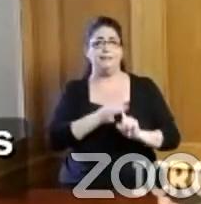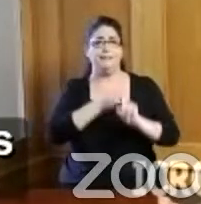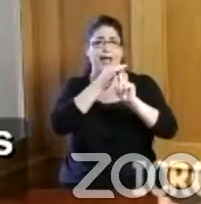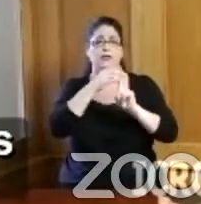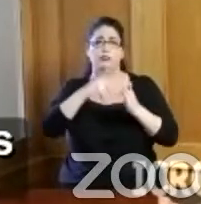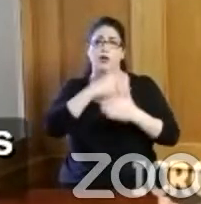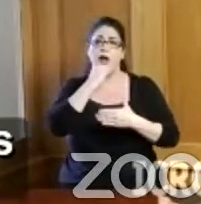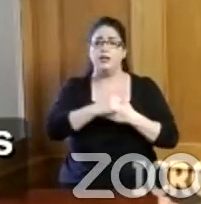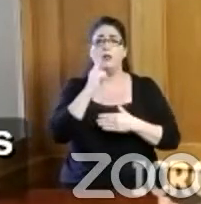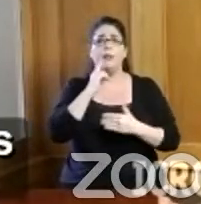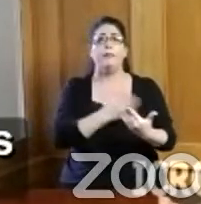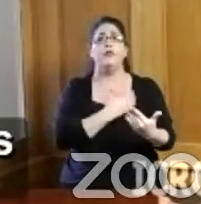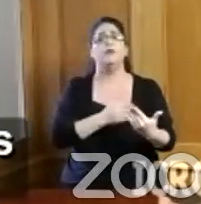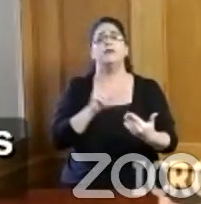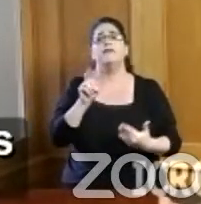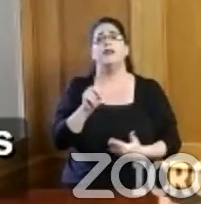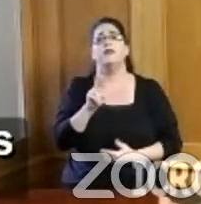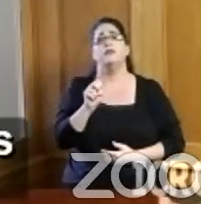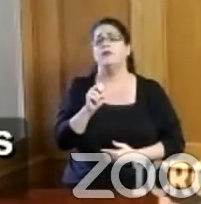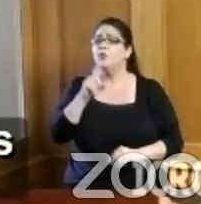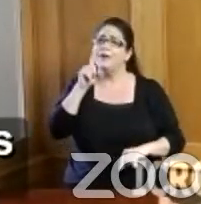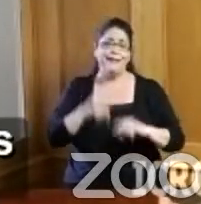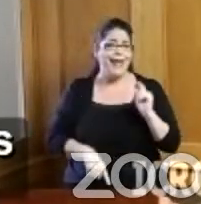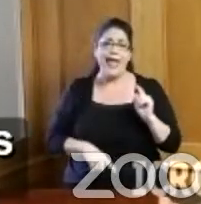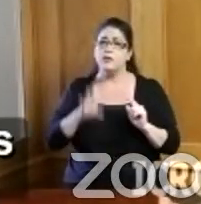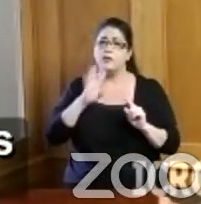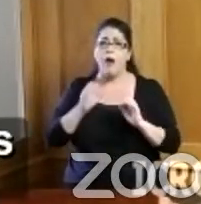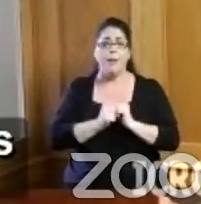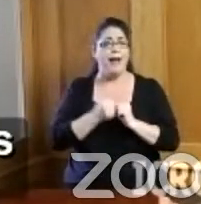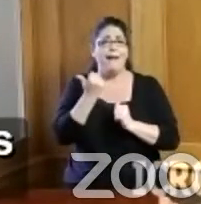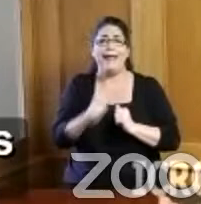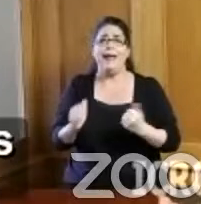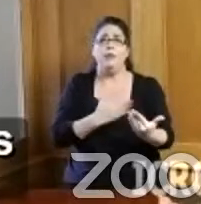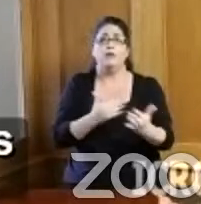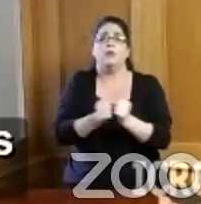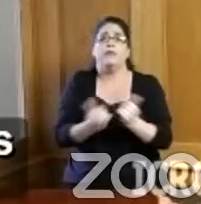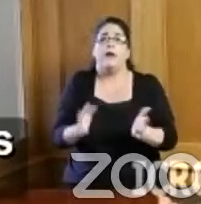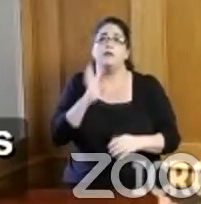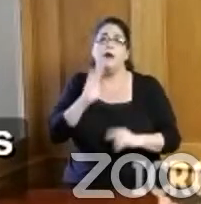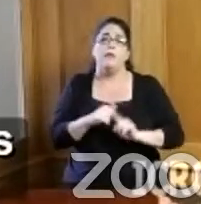venue, you can't talk about music without including Black people. And this isn't